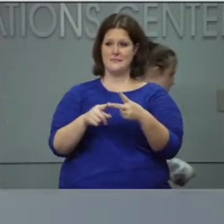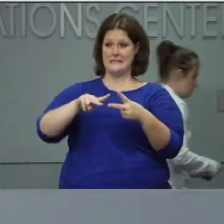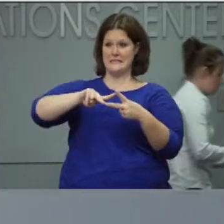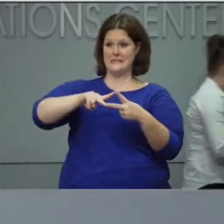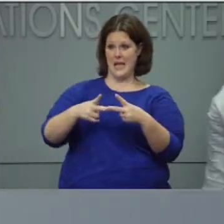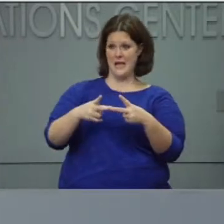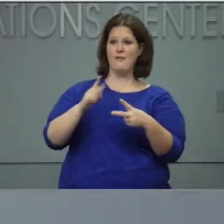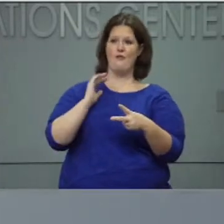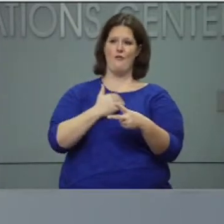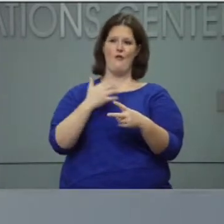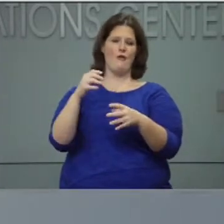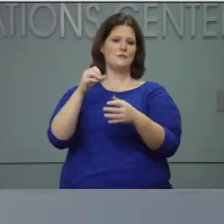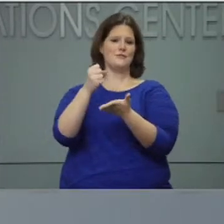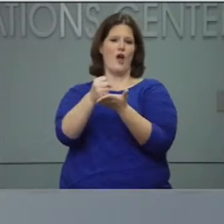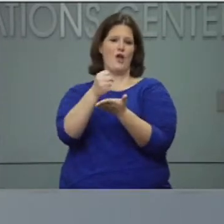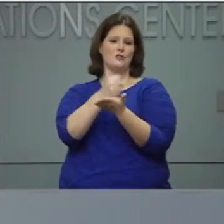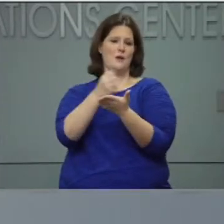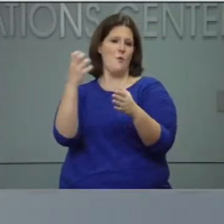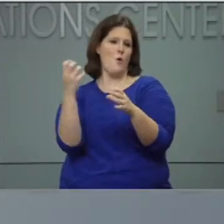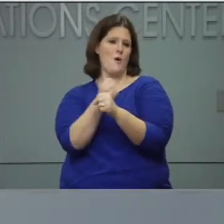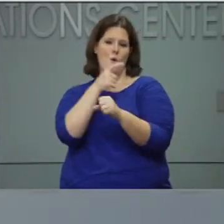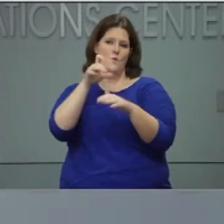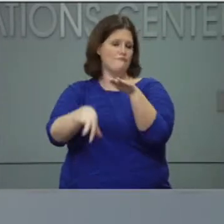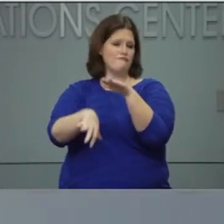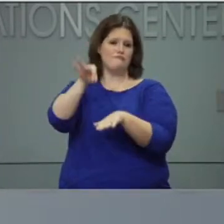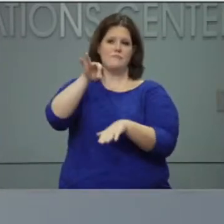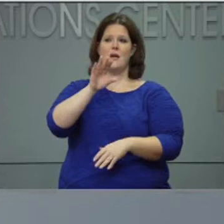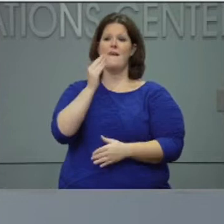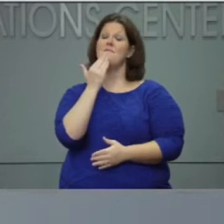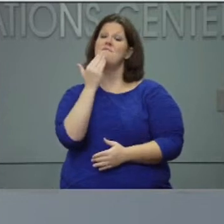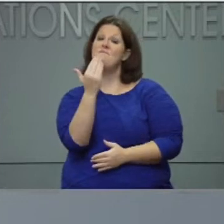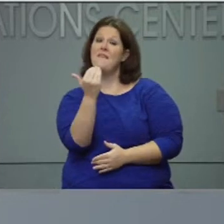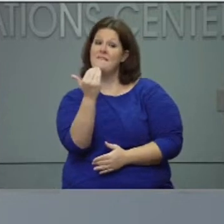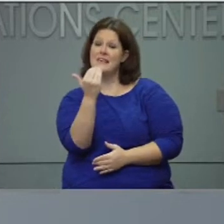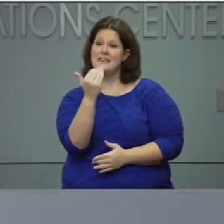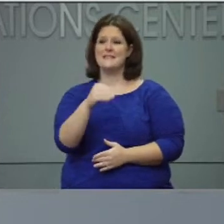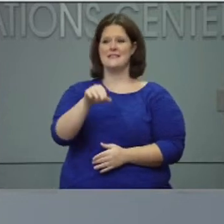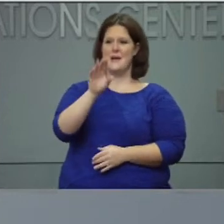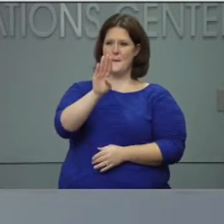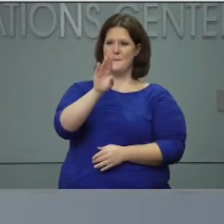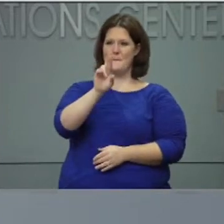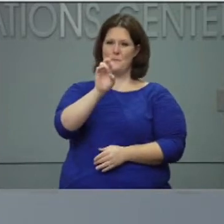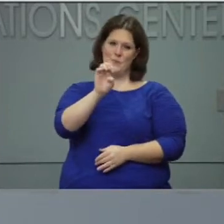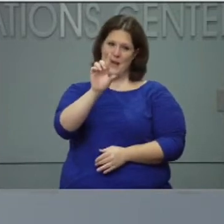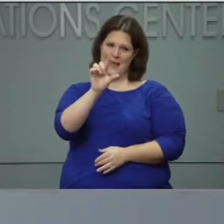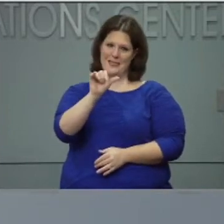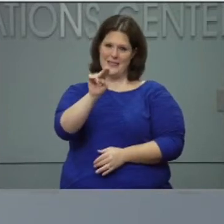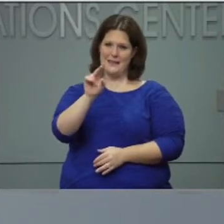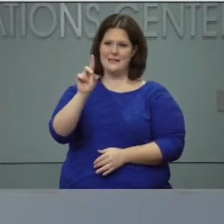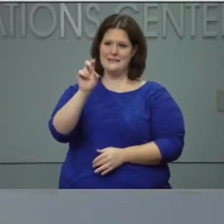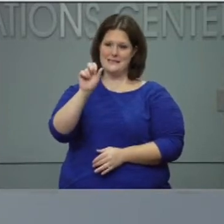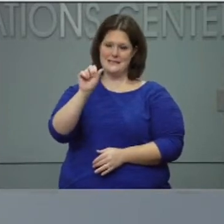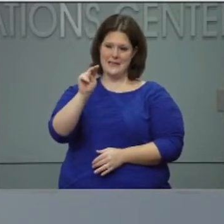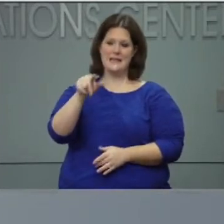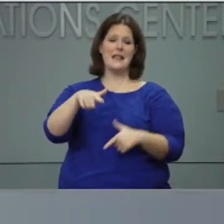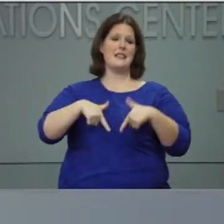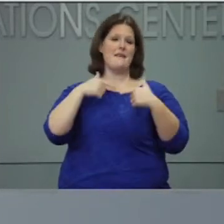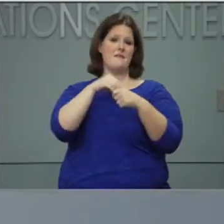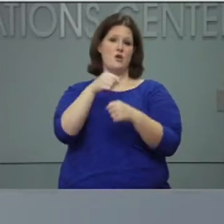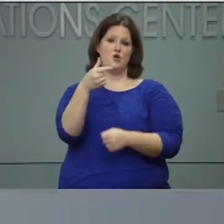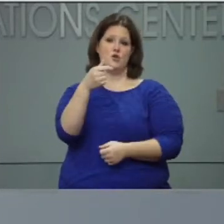scholarship winner with us. 15-year-old Breland Dean lives in Garner and is a rising high school